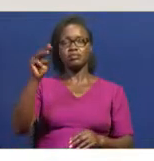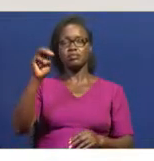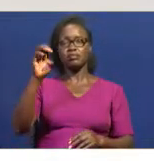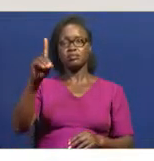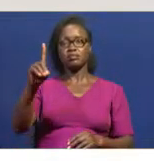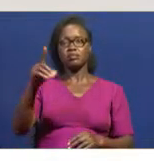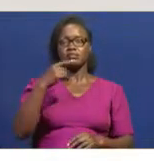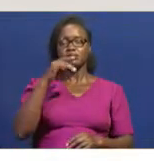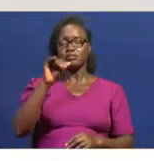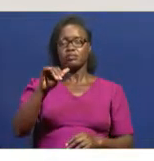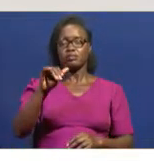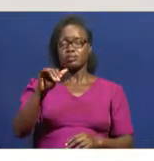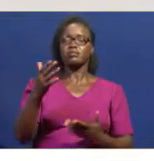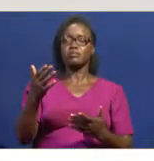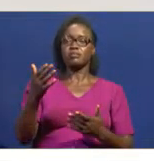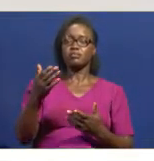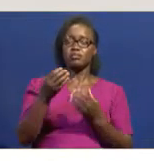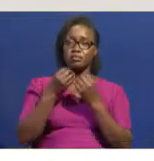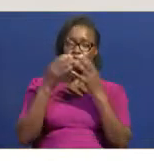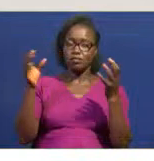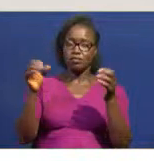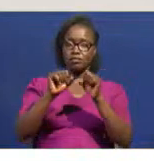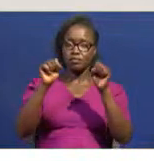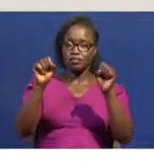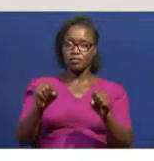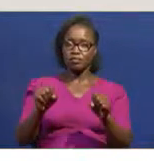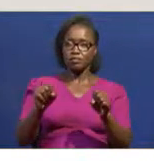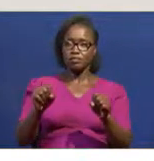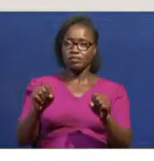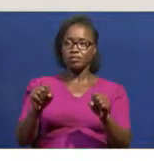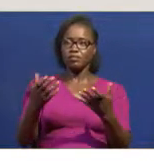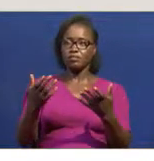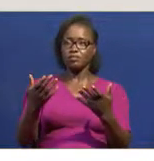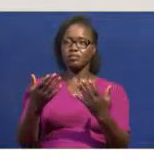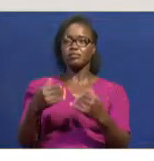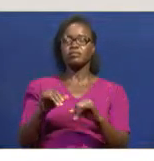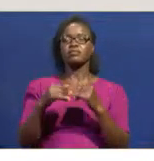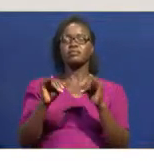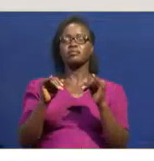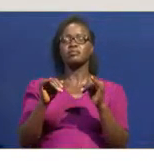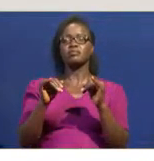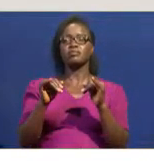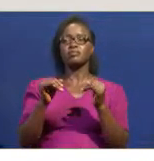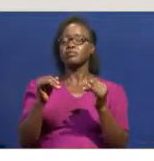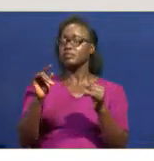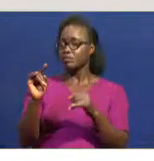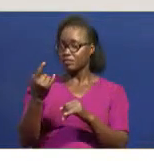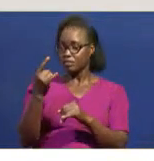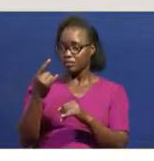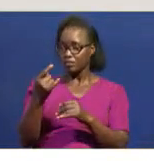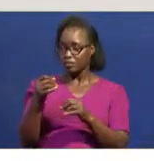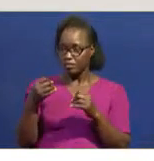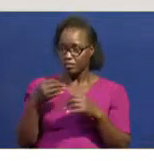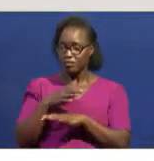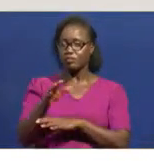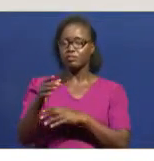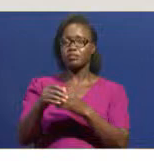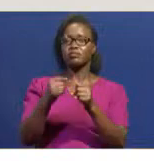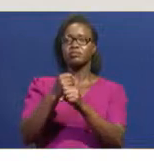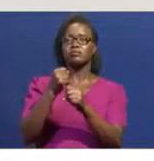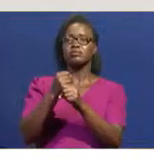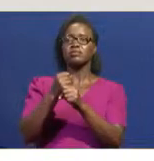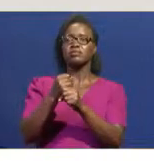says that the Geographical Information System labs being implemented will streamline operations and